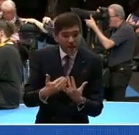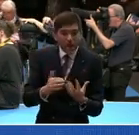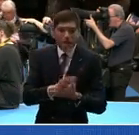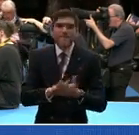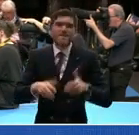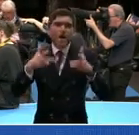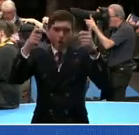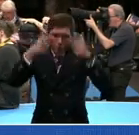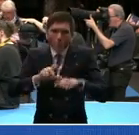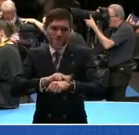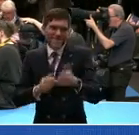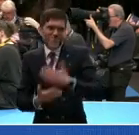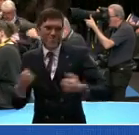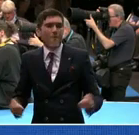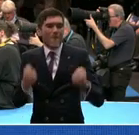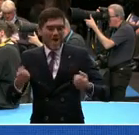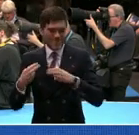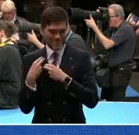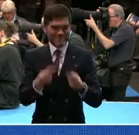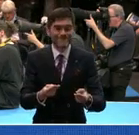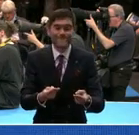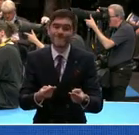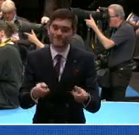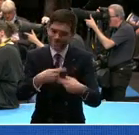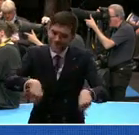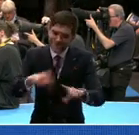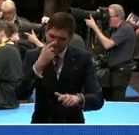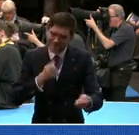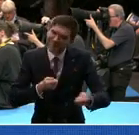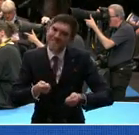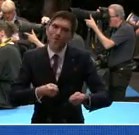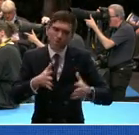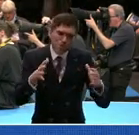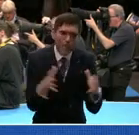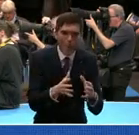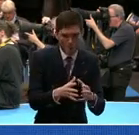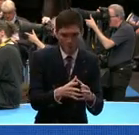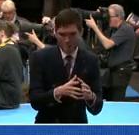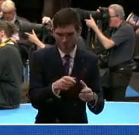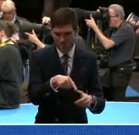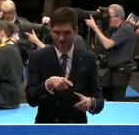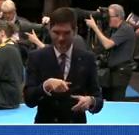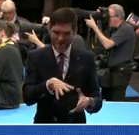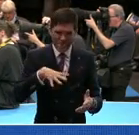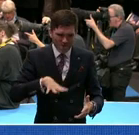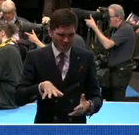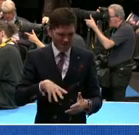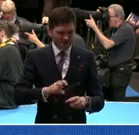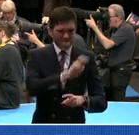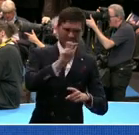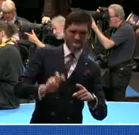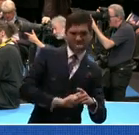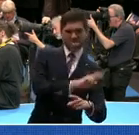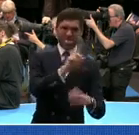new powers to deliver so that they can deal with the small minority of offenders intent on travelling around the